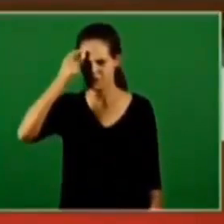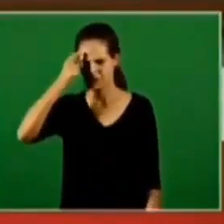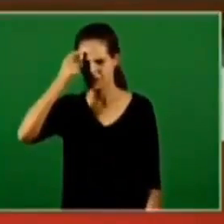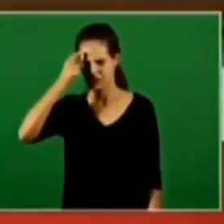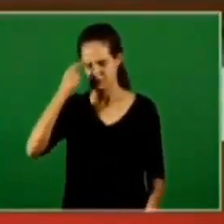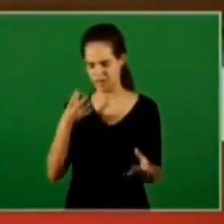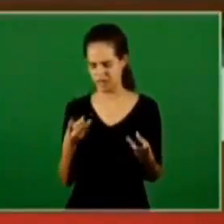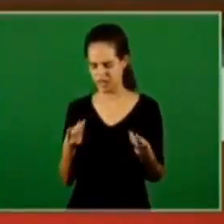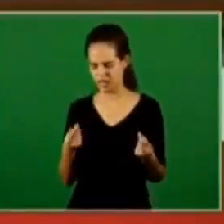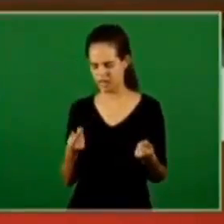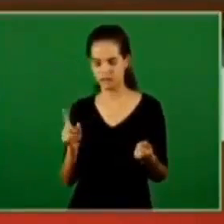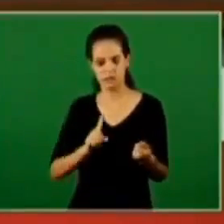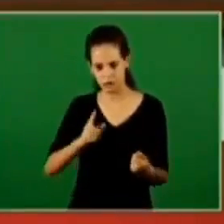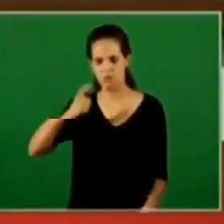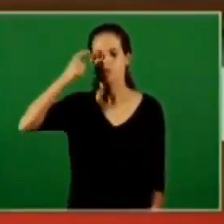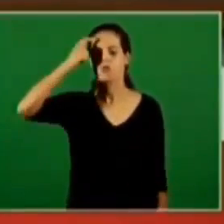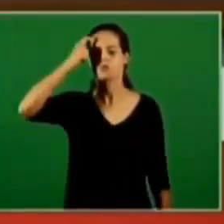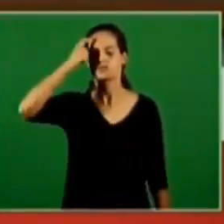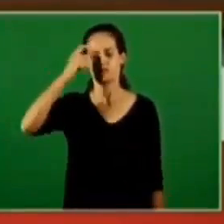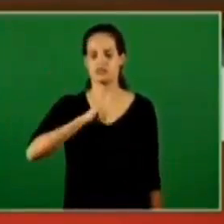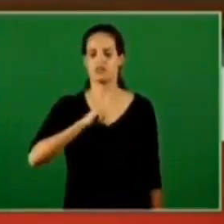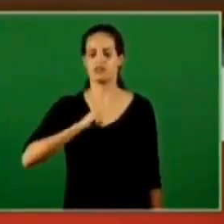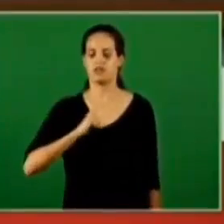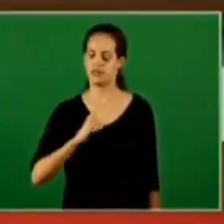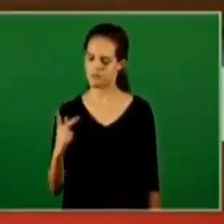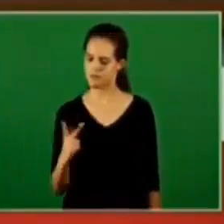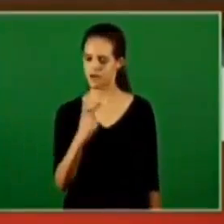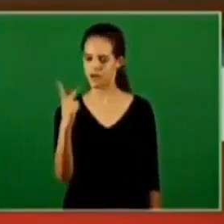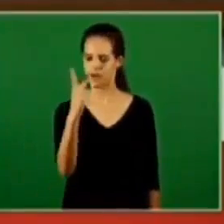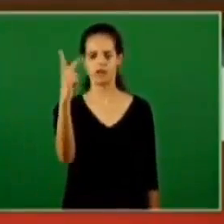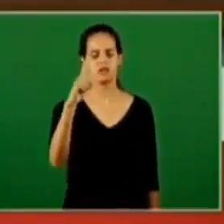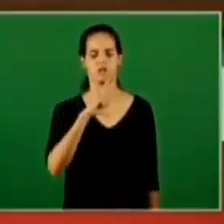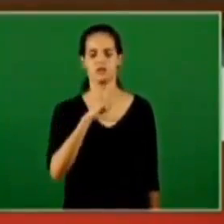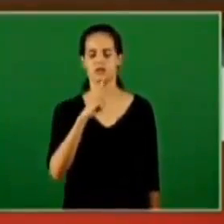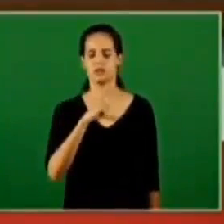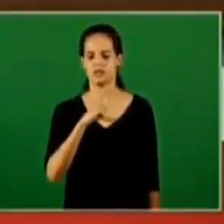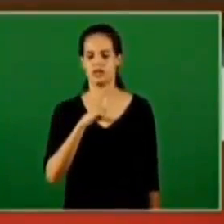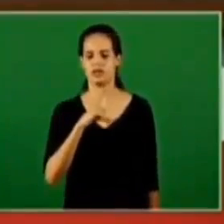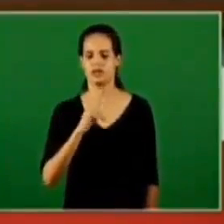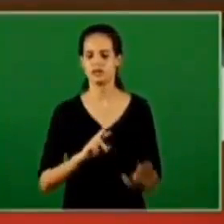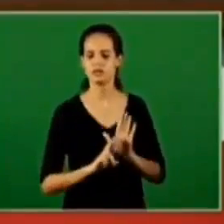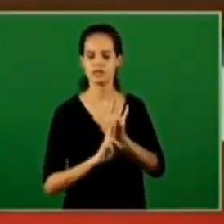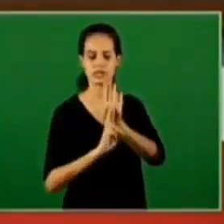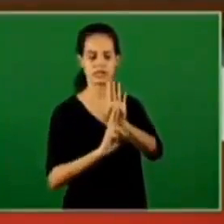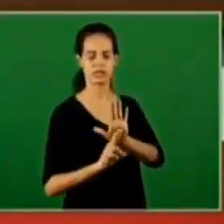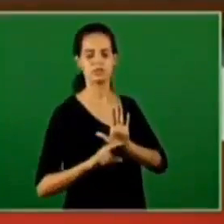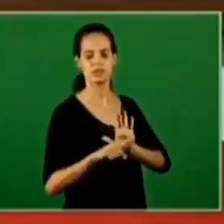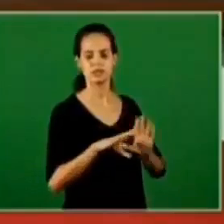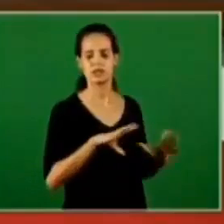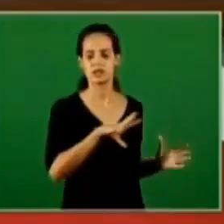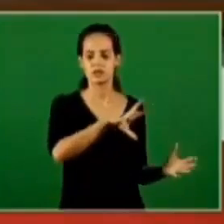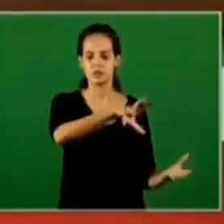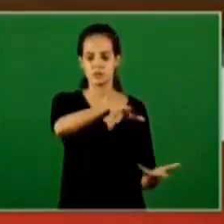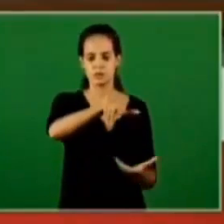have the knowledge of what you are, of your worth, of what you represent to the world. You are